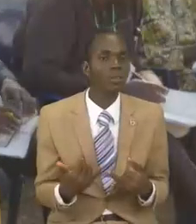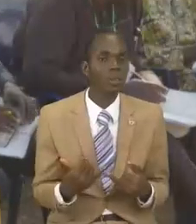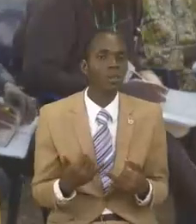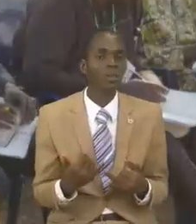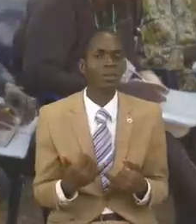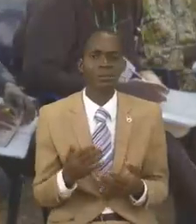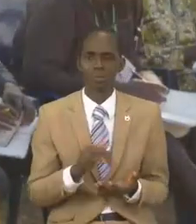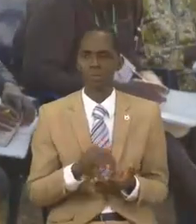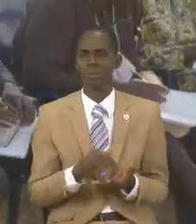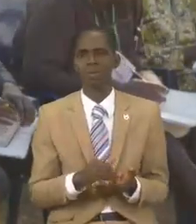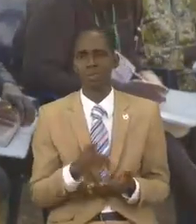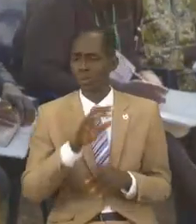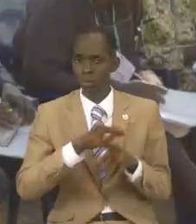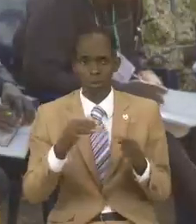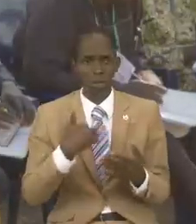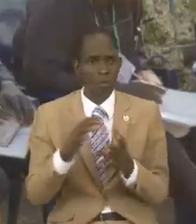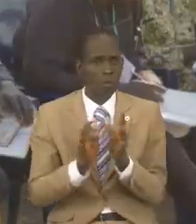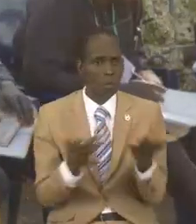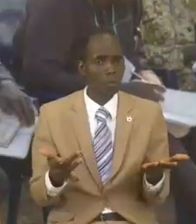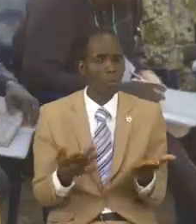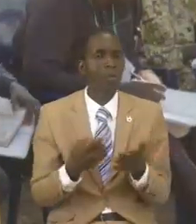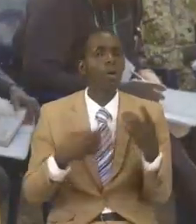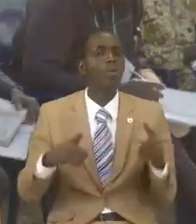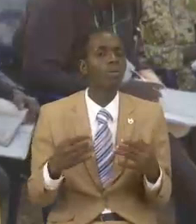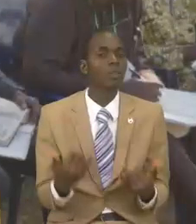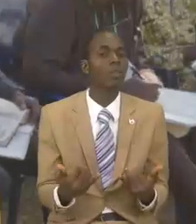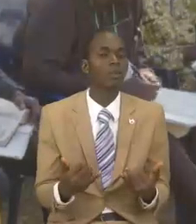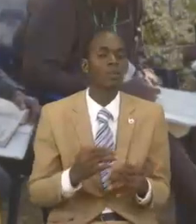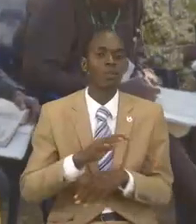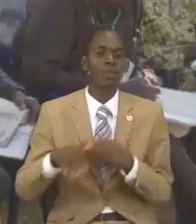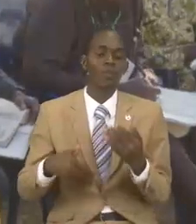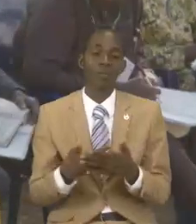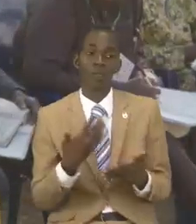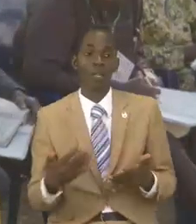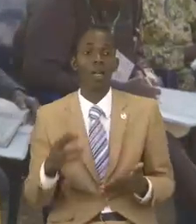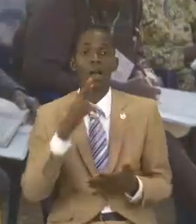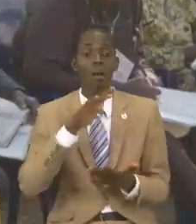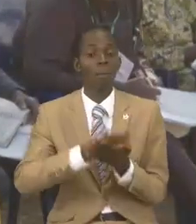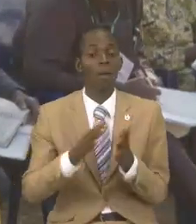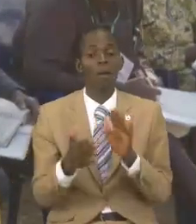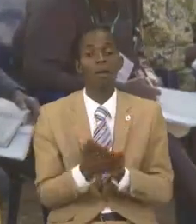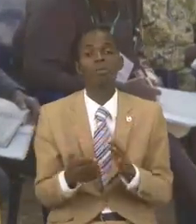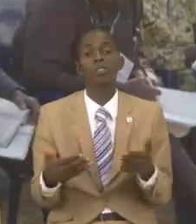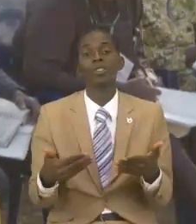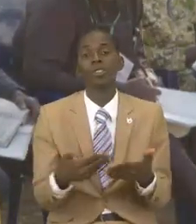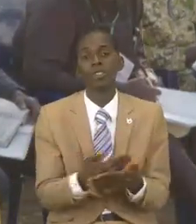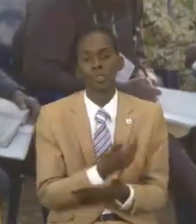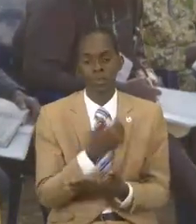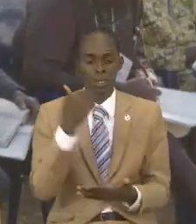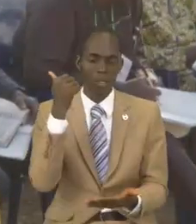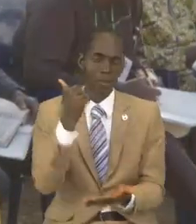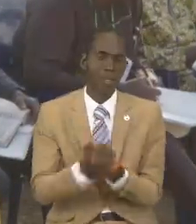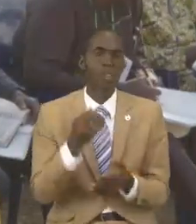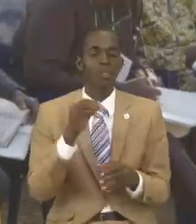Tell me with assurance. All things have become new. Amen. In